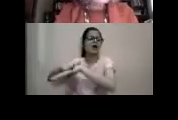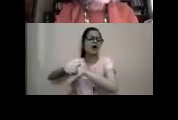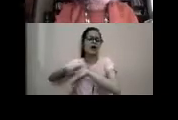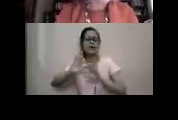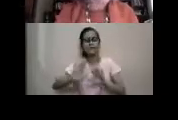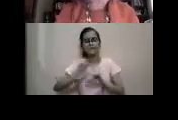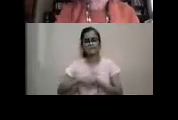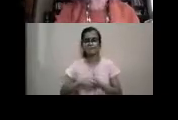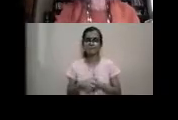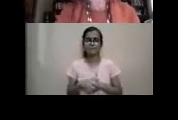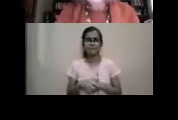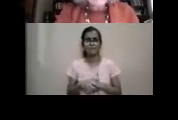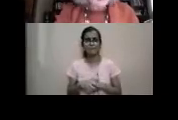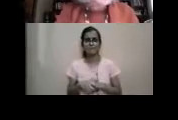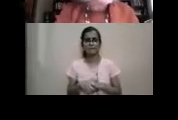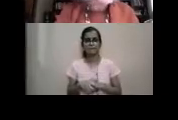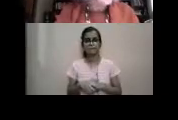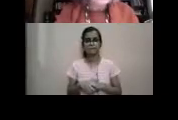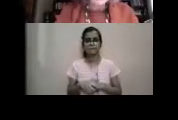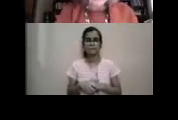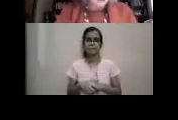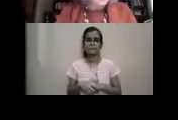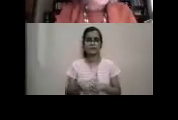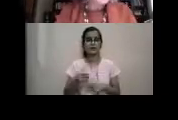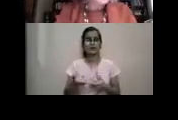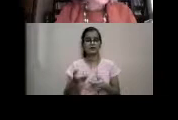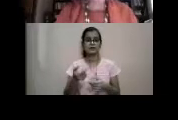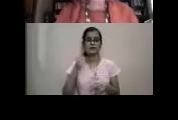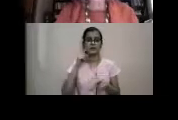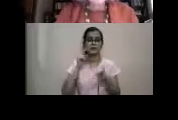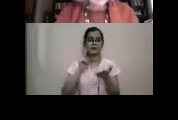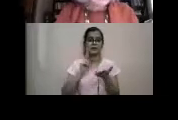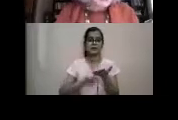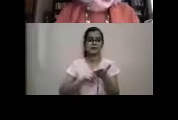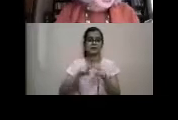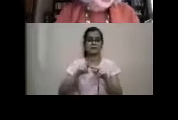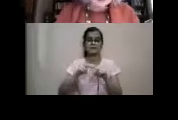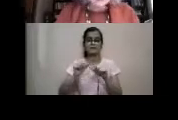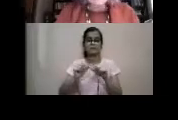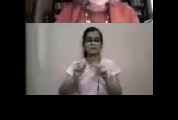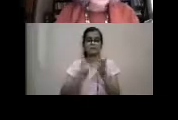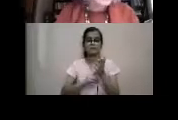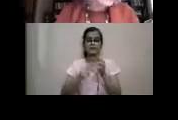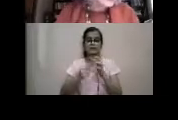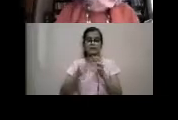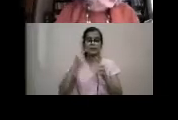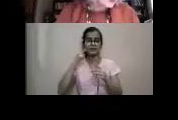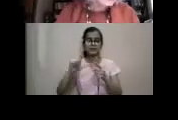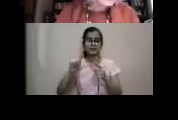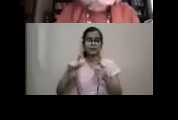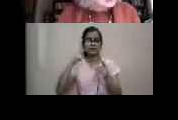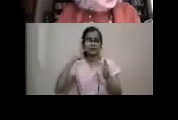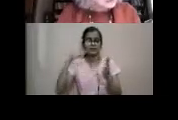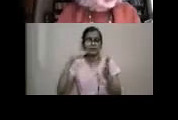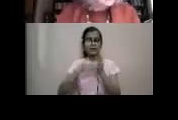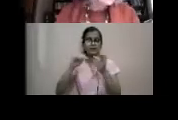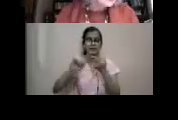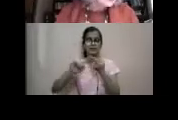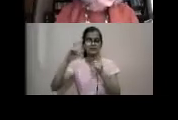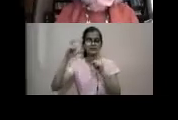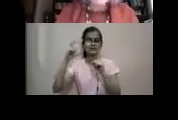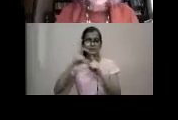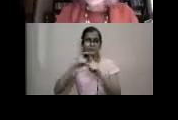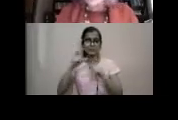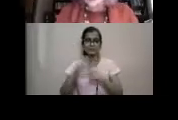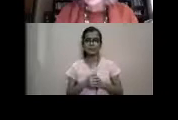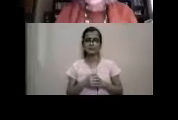Adults who are dependent or infantilized are viewed as incompetent, asexual, cute, or in